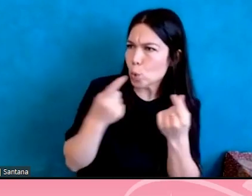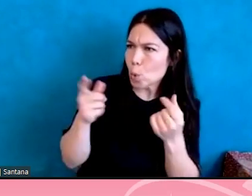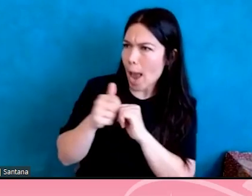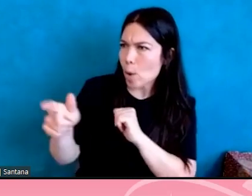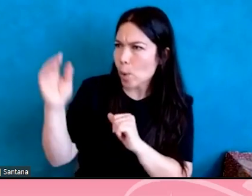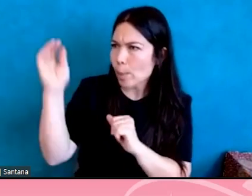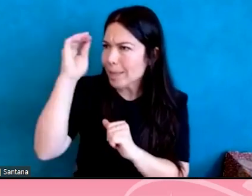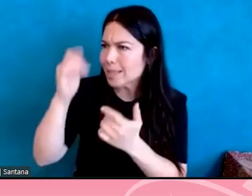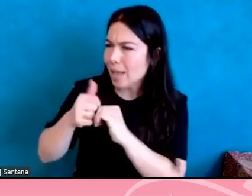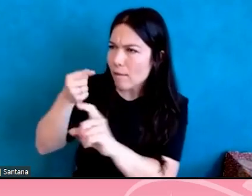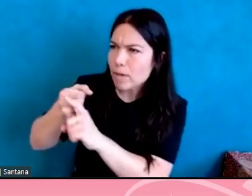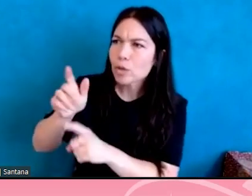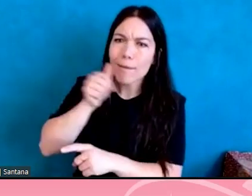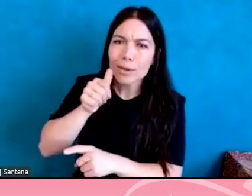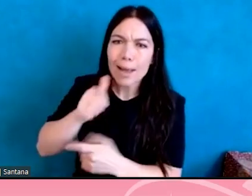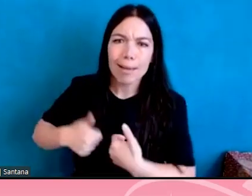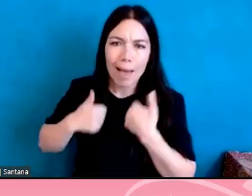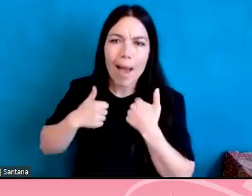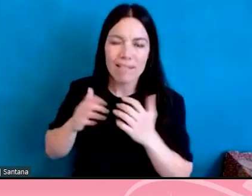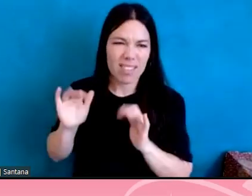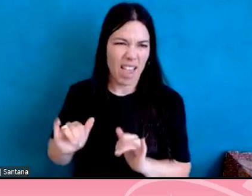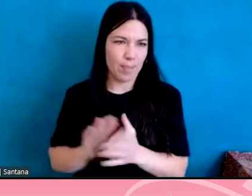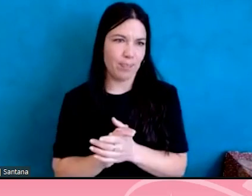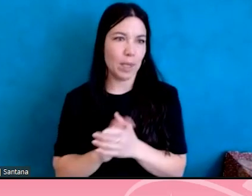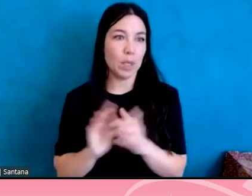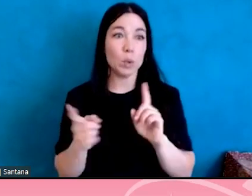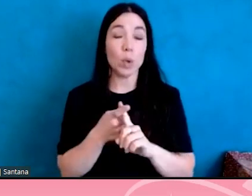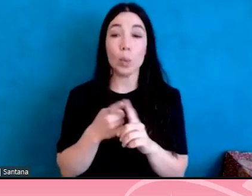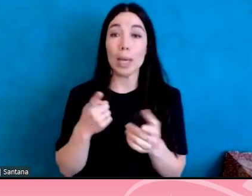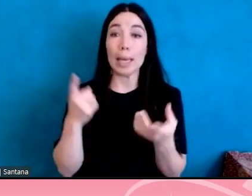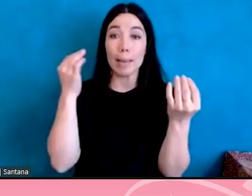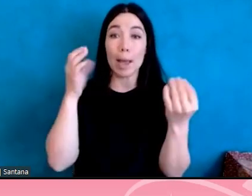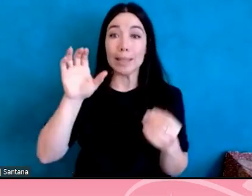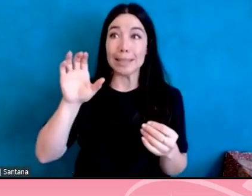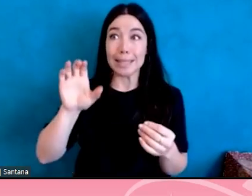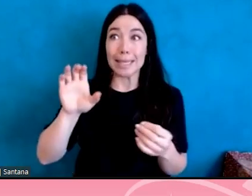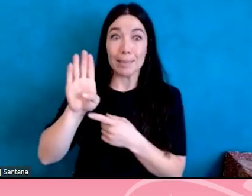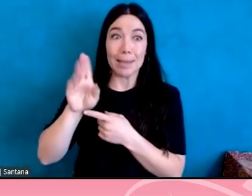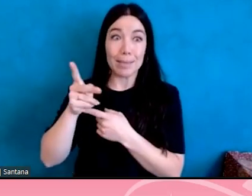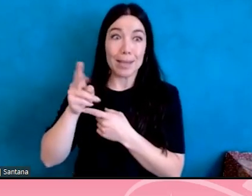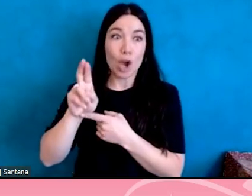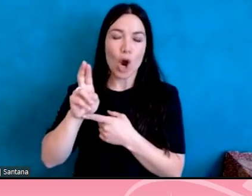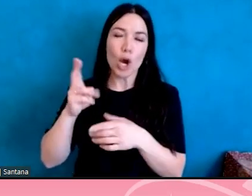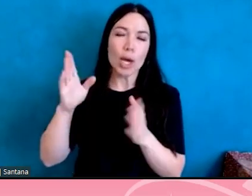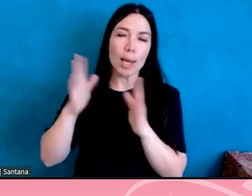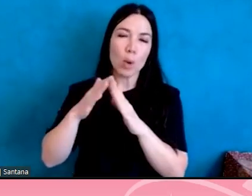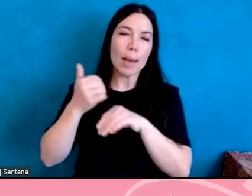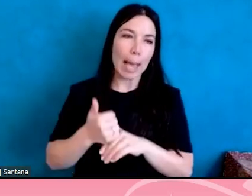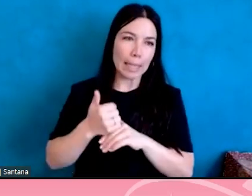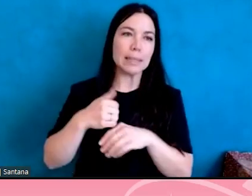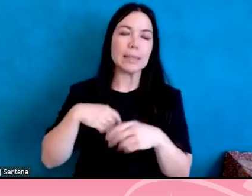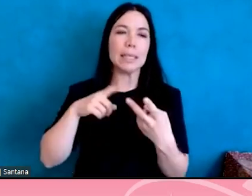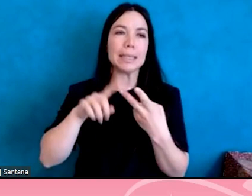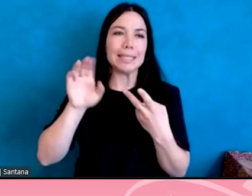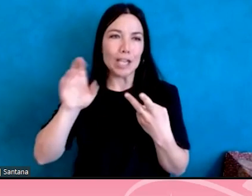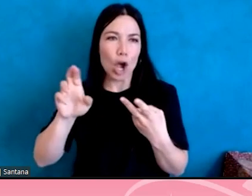When we think about CPBR, which is community-based, CER, which is community-engaged, and CIR, which is community-informed research,